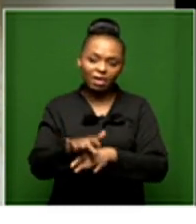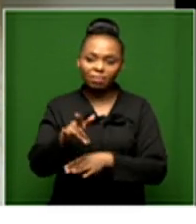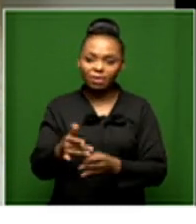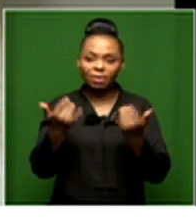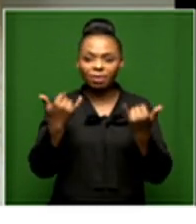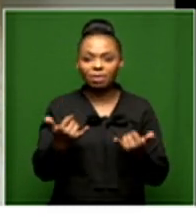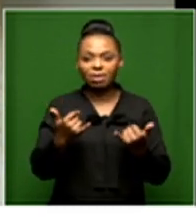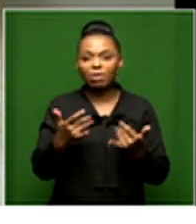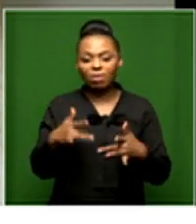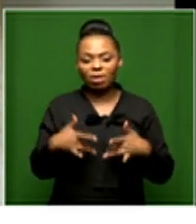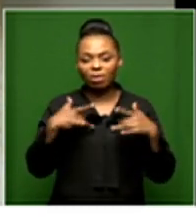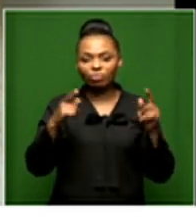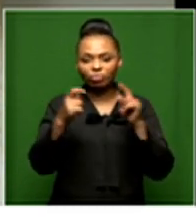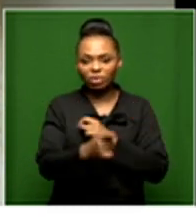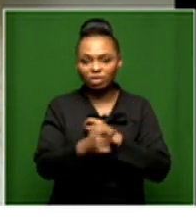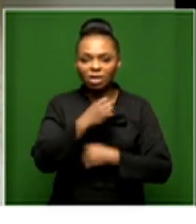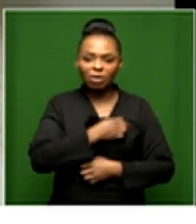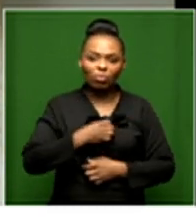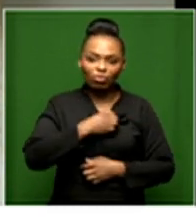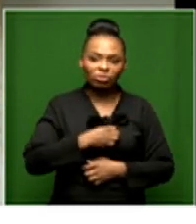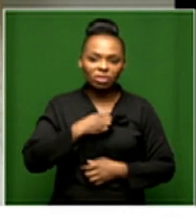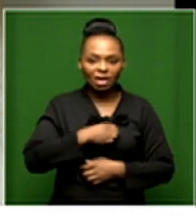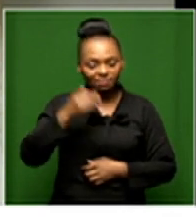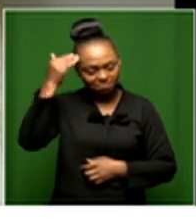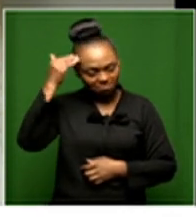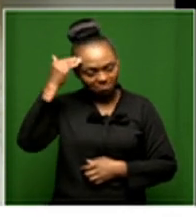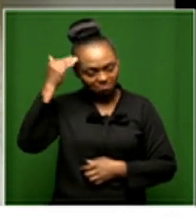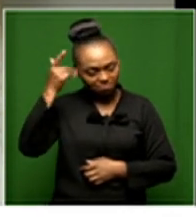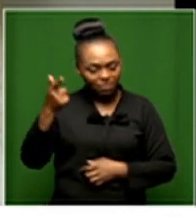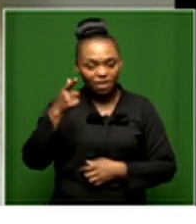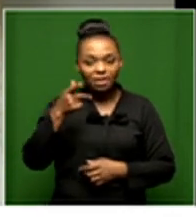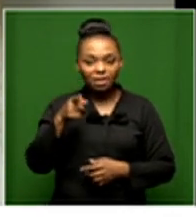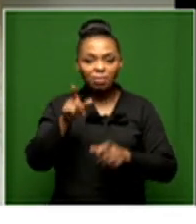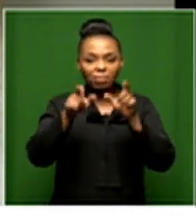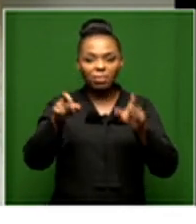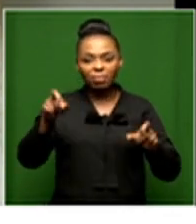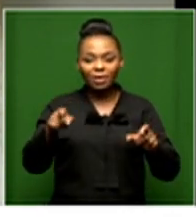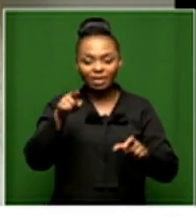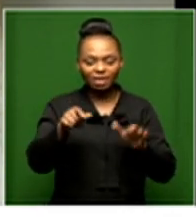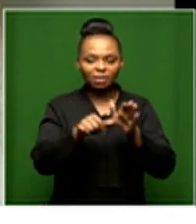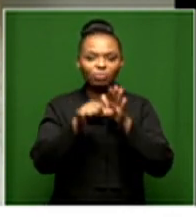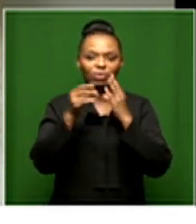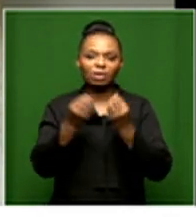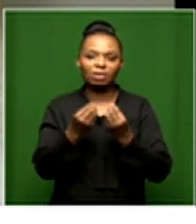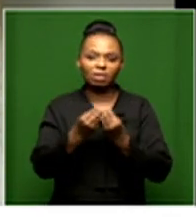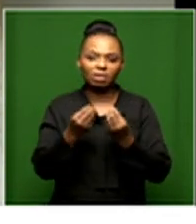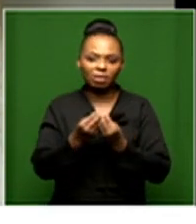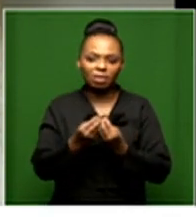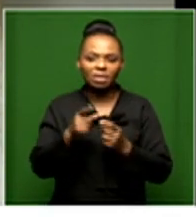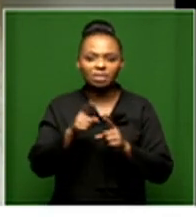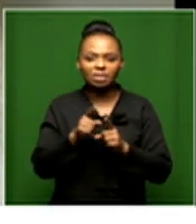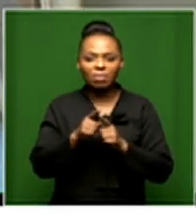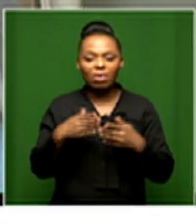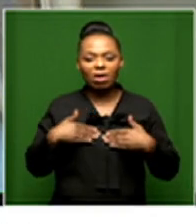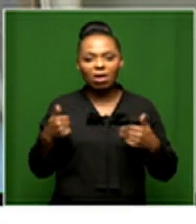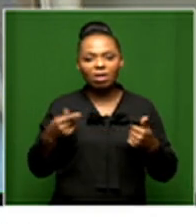hands, the emotional well-being and the mental health of our residents has become quite an important issue. And